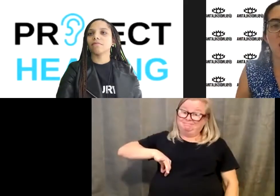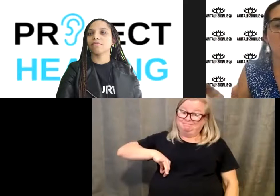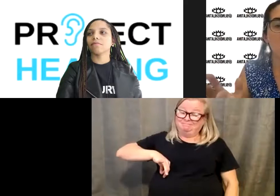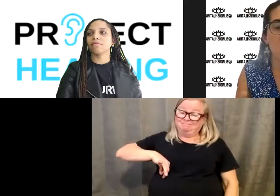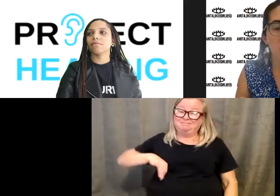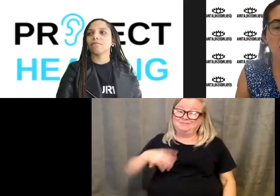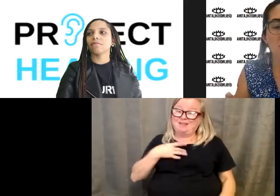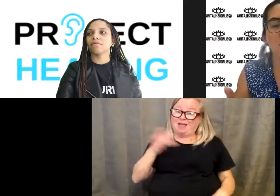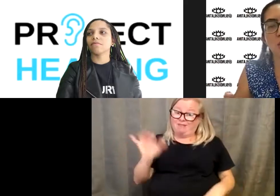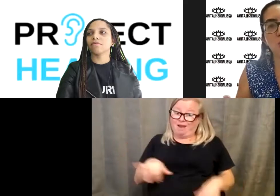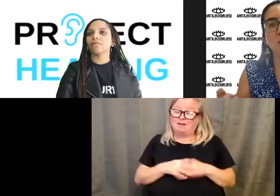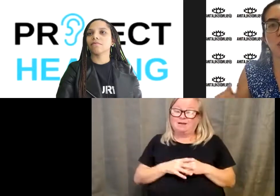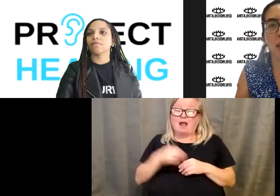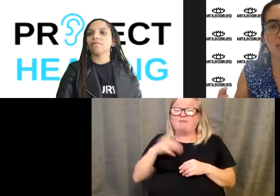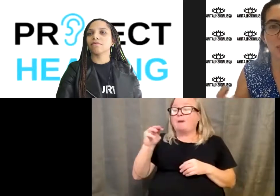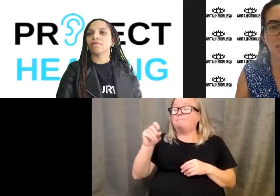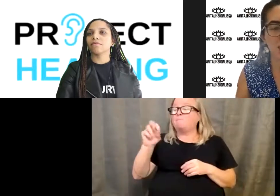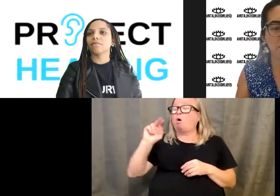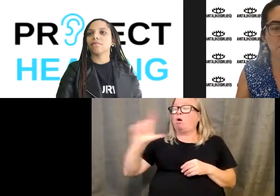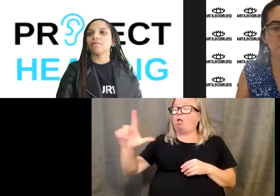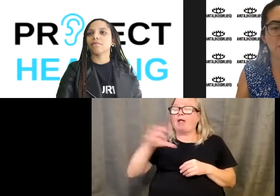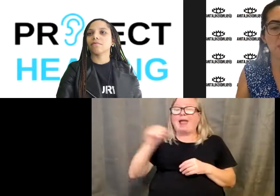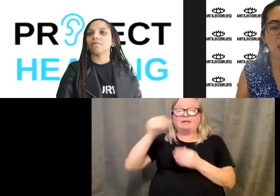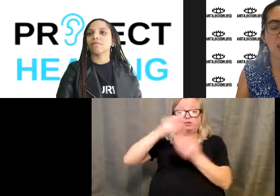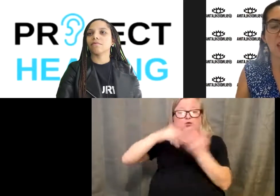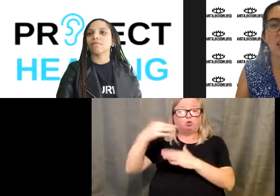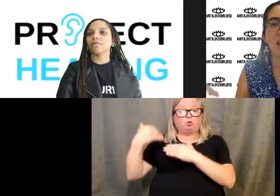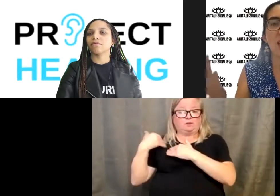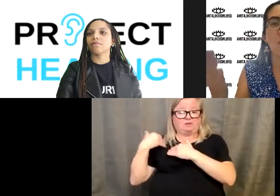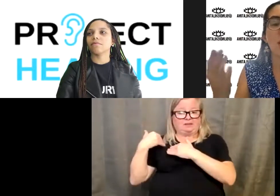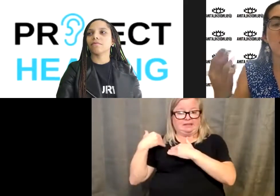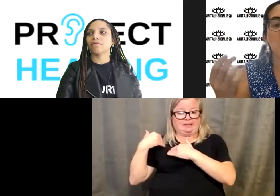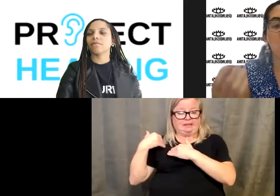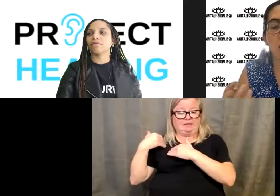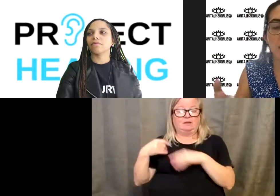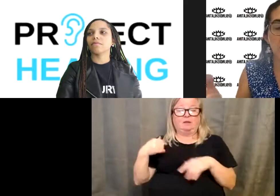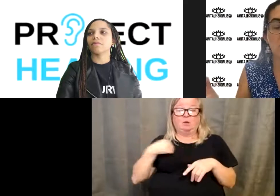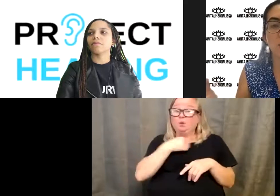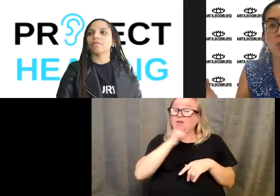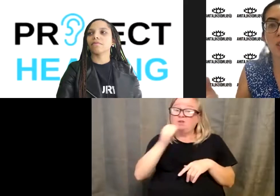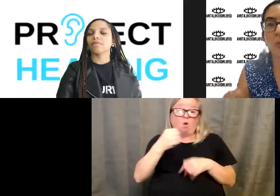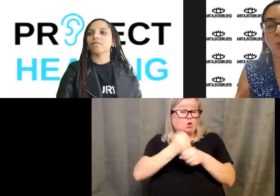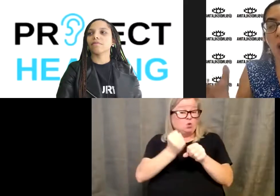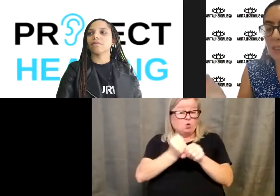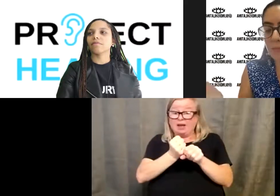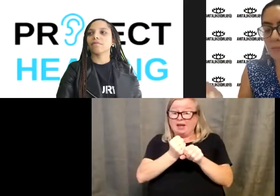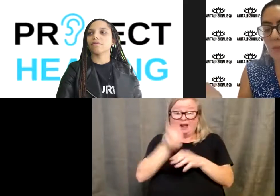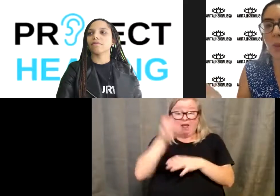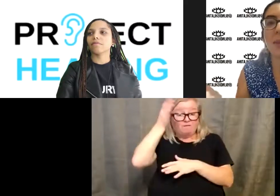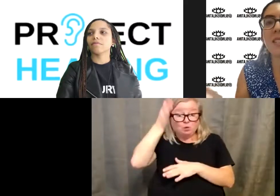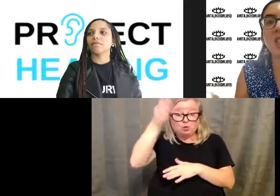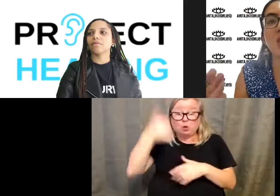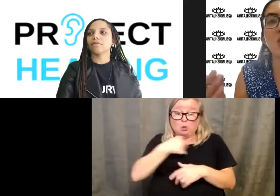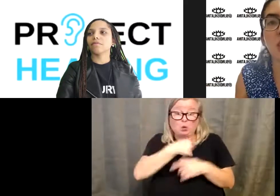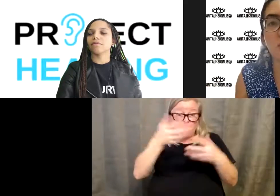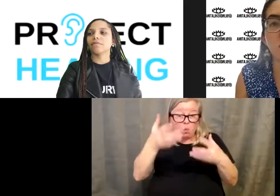a moral and social responsibility. If we don't create the future that we want, we